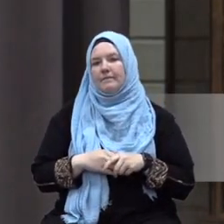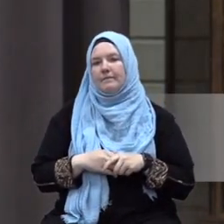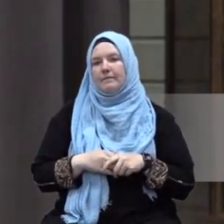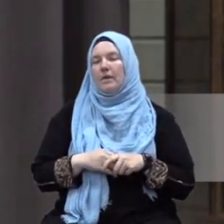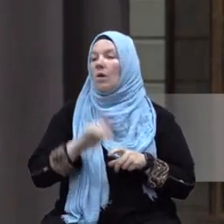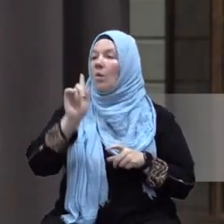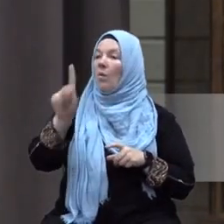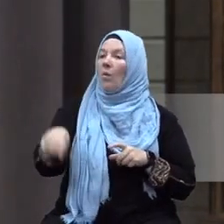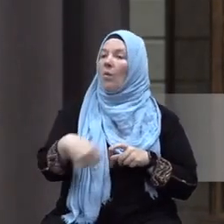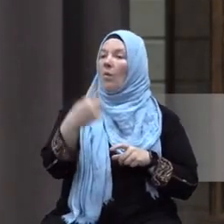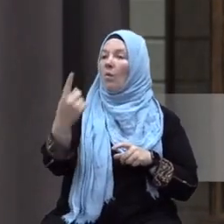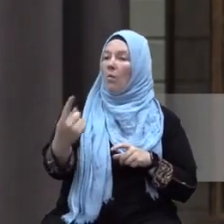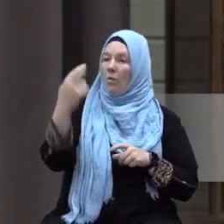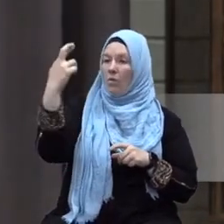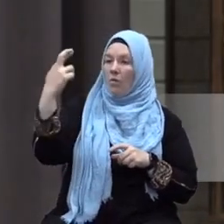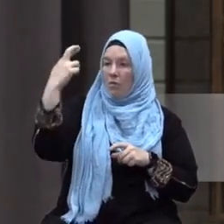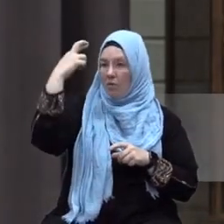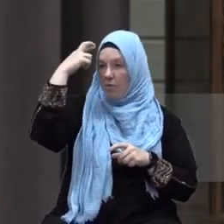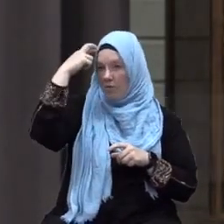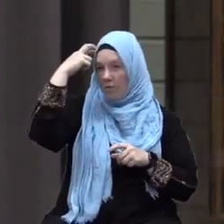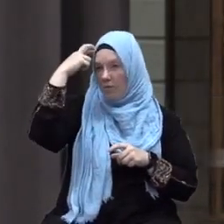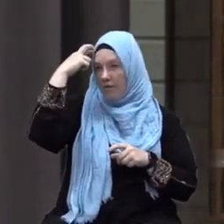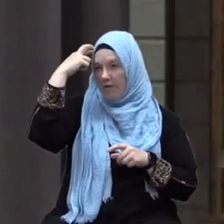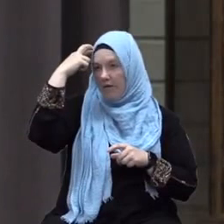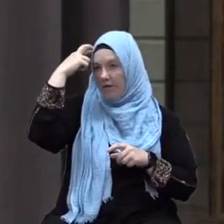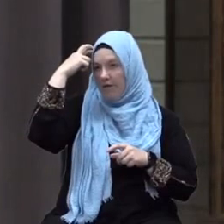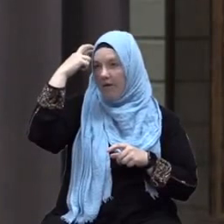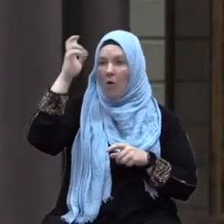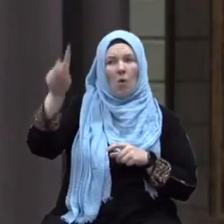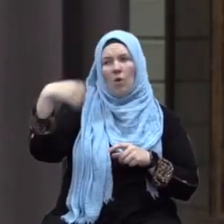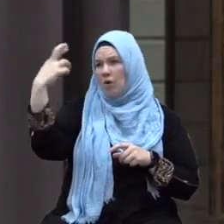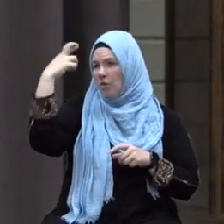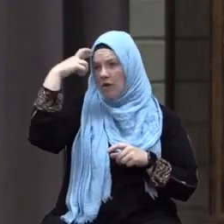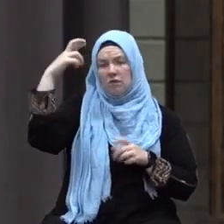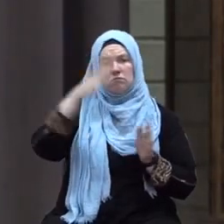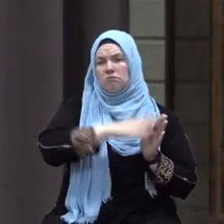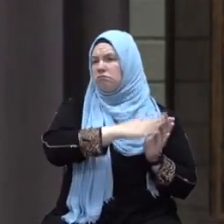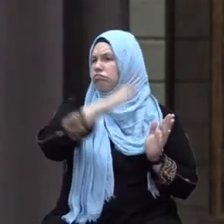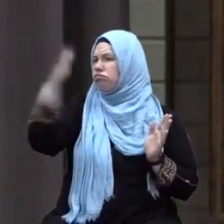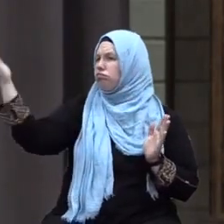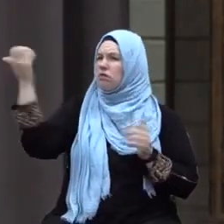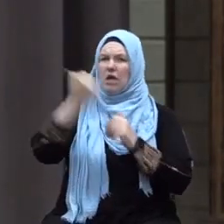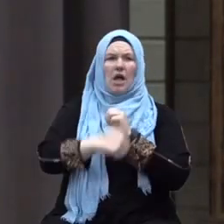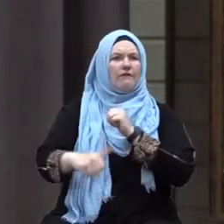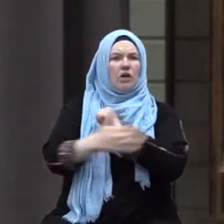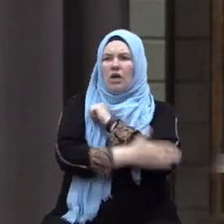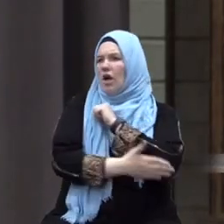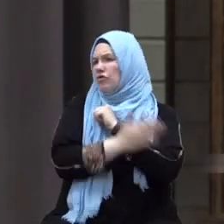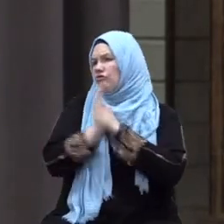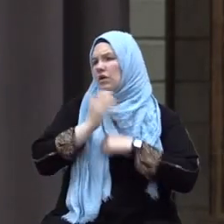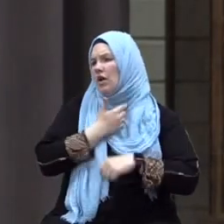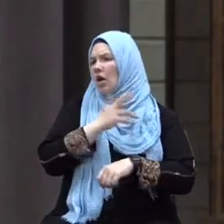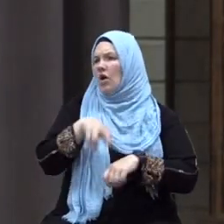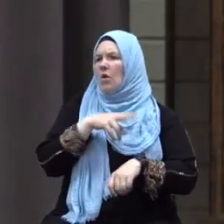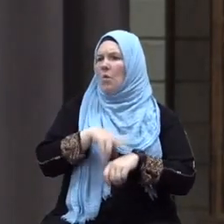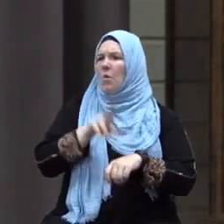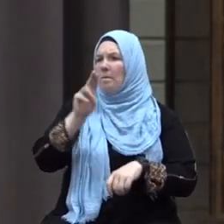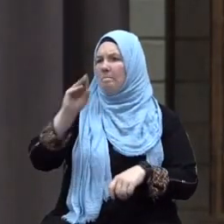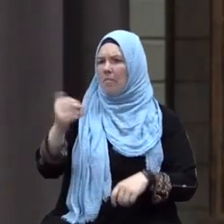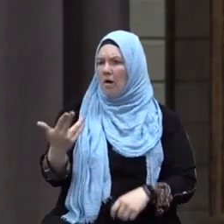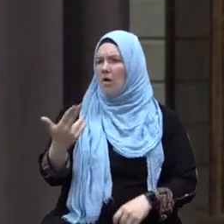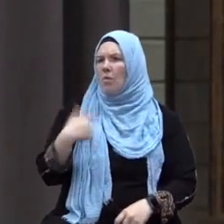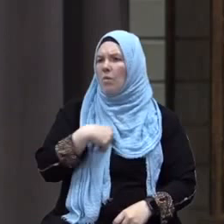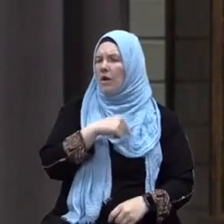So the only reason that is across the board in every nation in our ummah that we